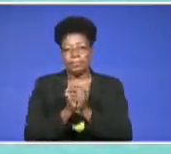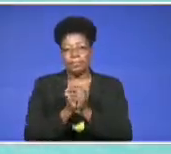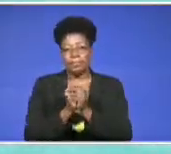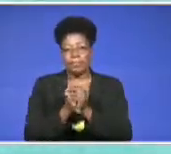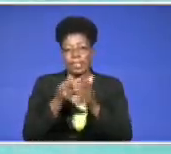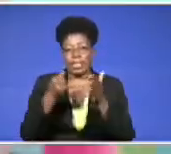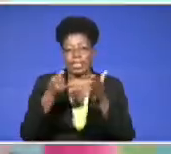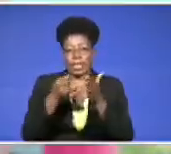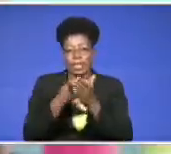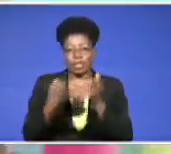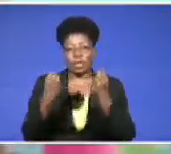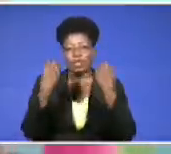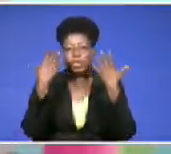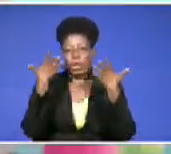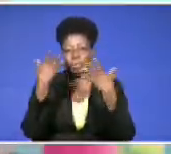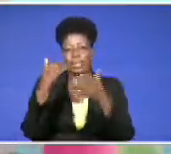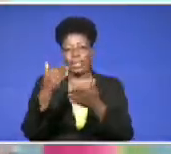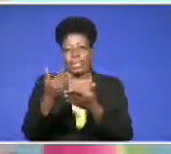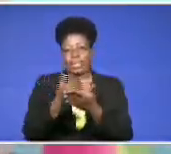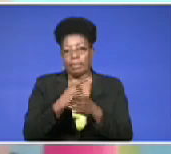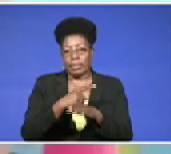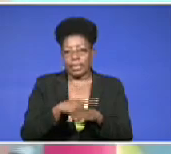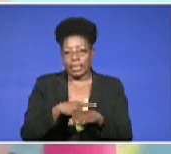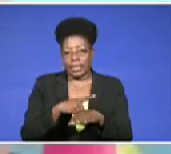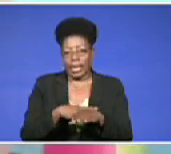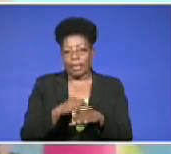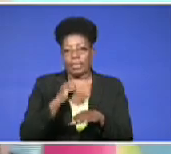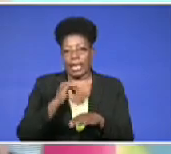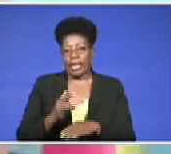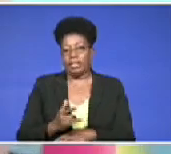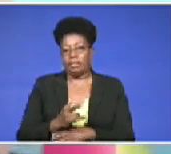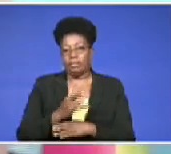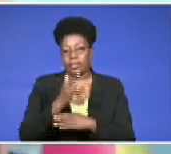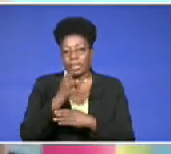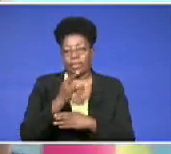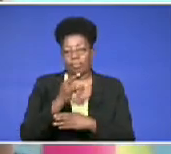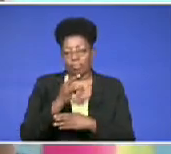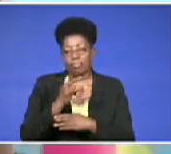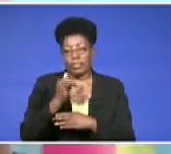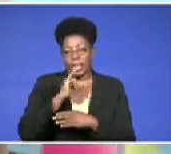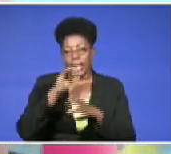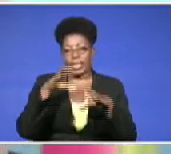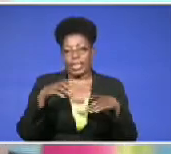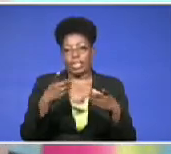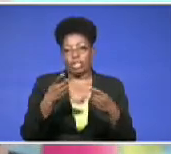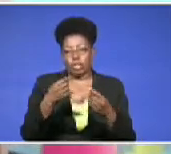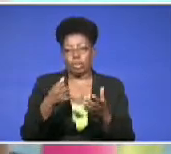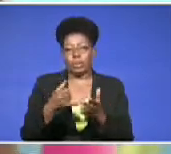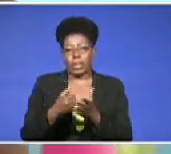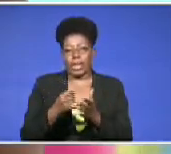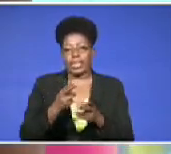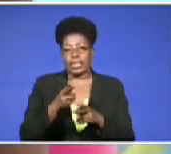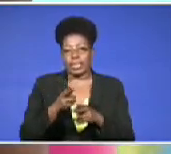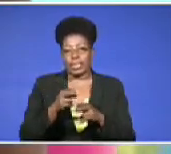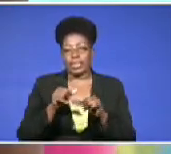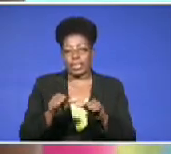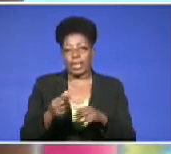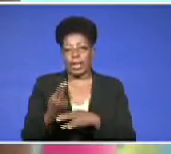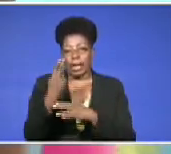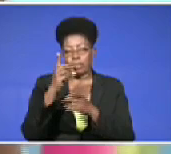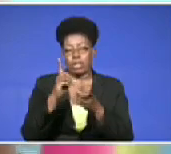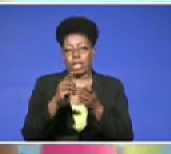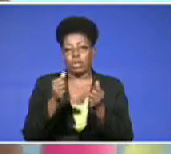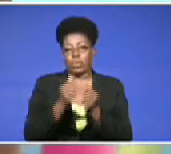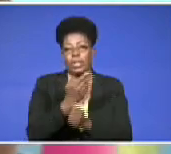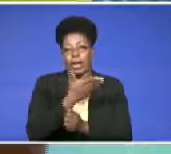It's a bit overwhelming sometimes, but I feel that I can handle it as long as I stay up to date with everything